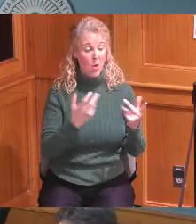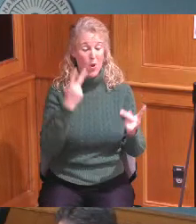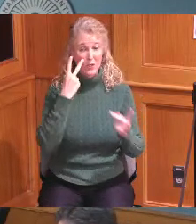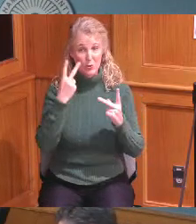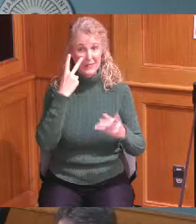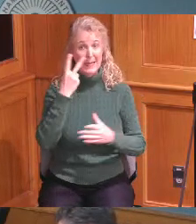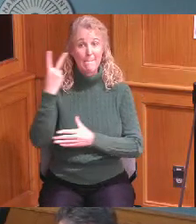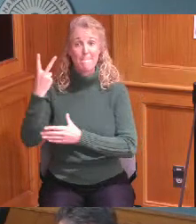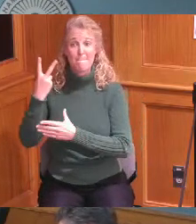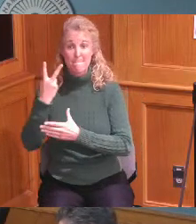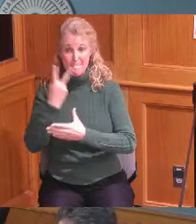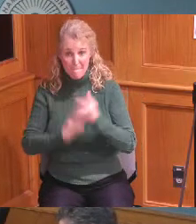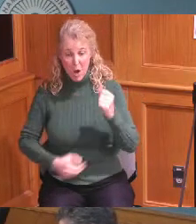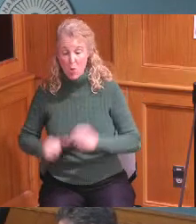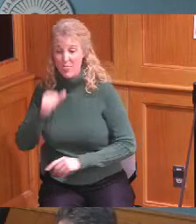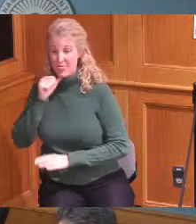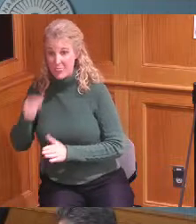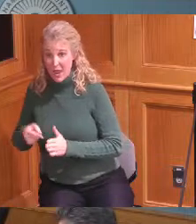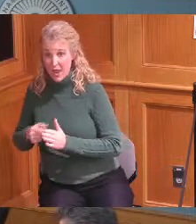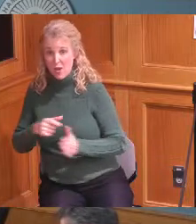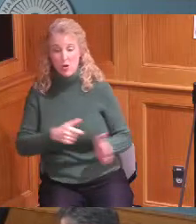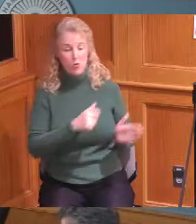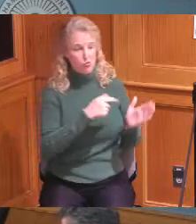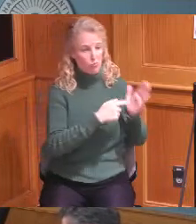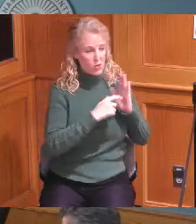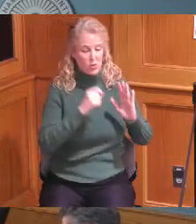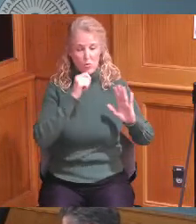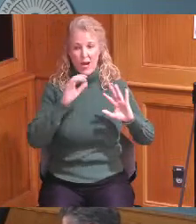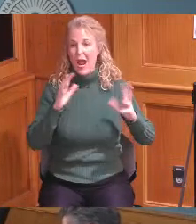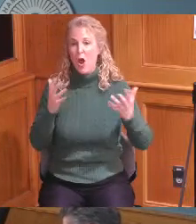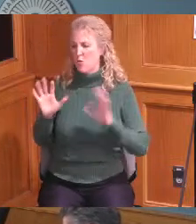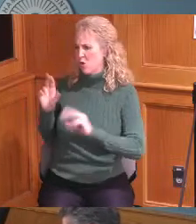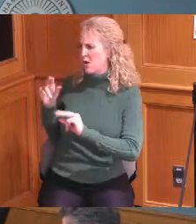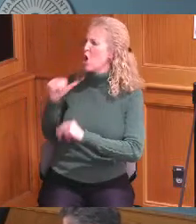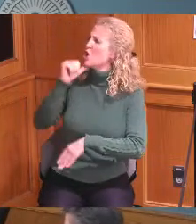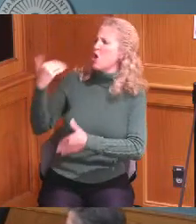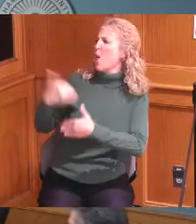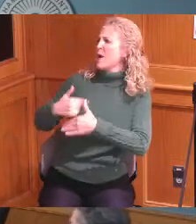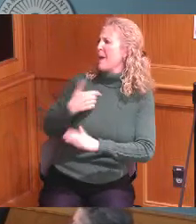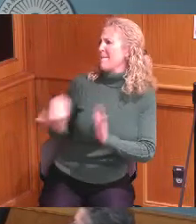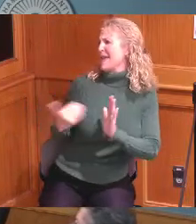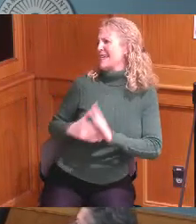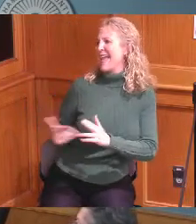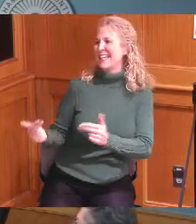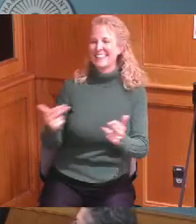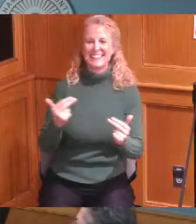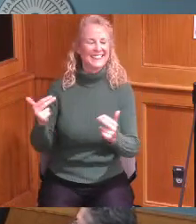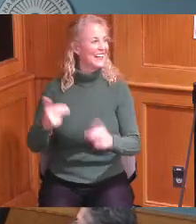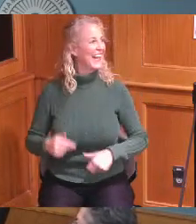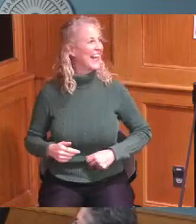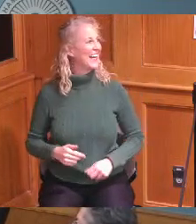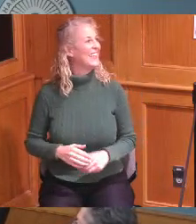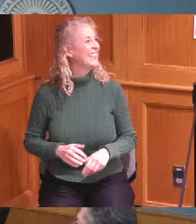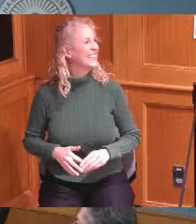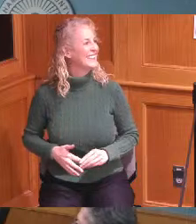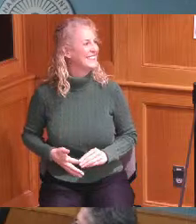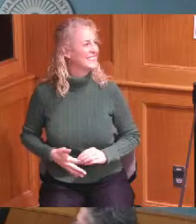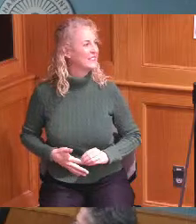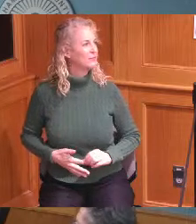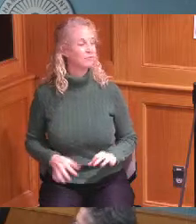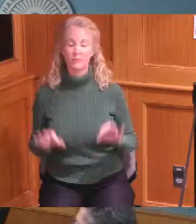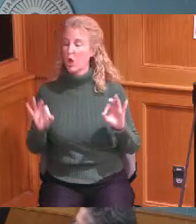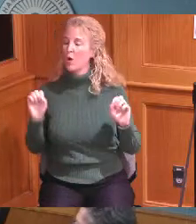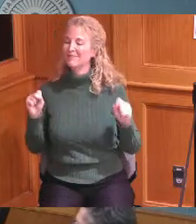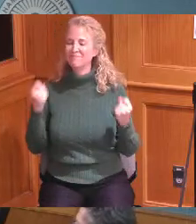list of mandated and not mandated. Sure. I'm sorry, I didn't mean to interrupt you, but it. Don't do it again. Yeah, it's like a flash. I'm like, wait a That minute. was great. Yeah, that'll